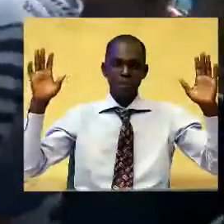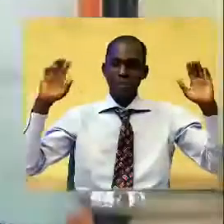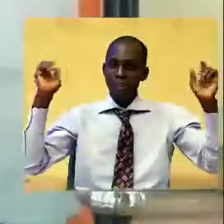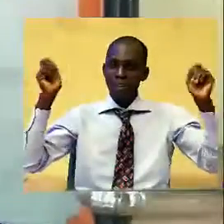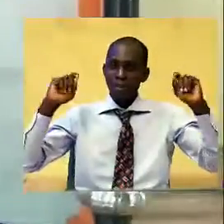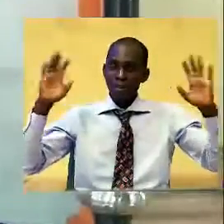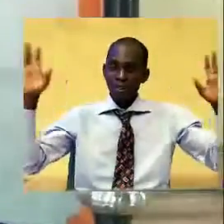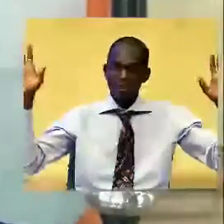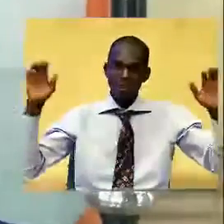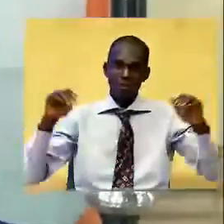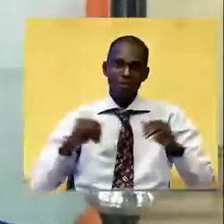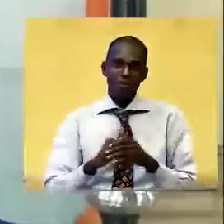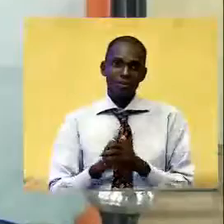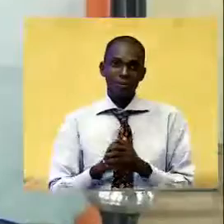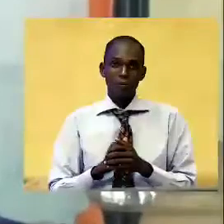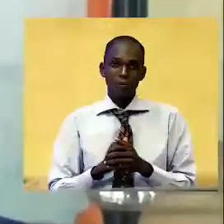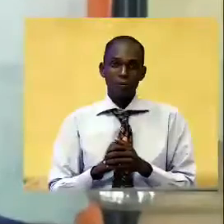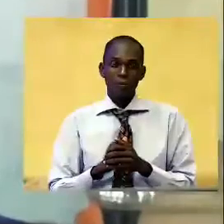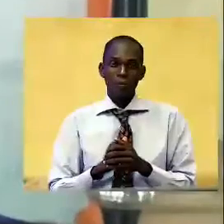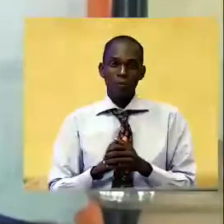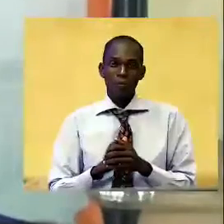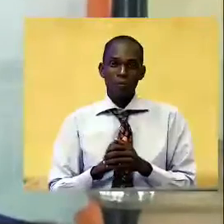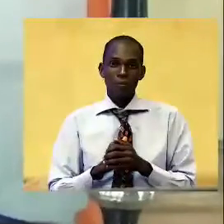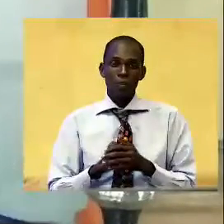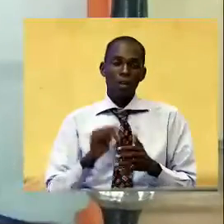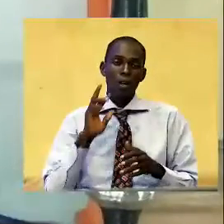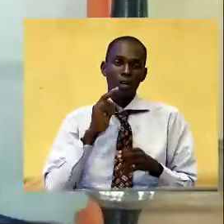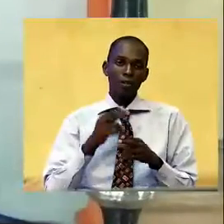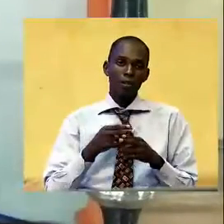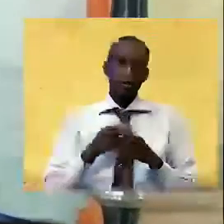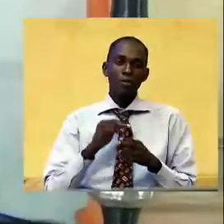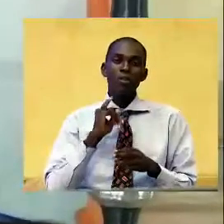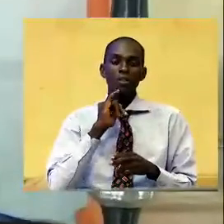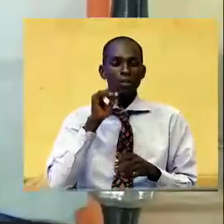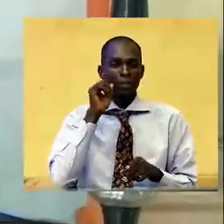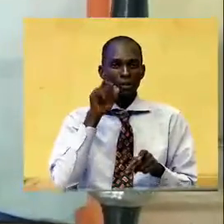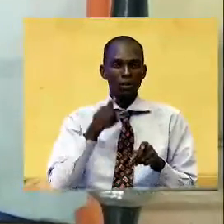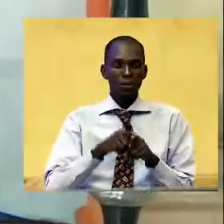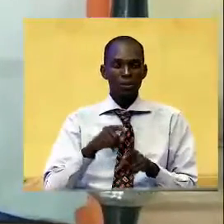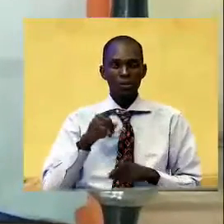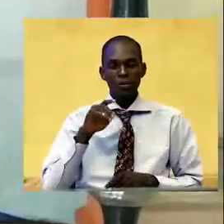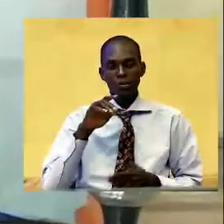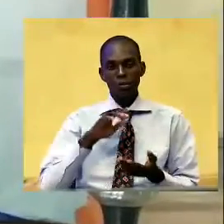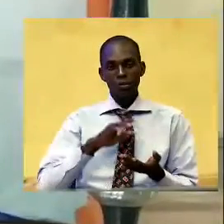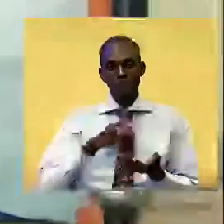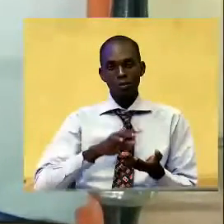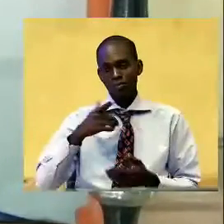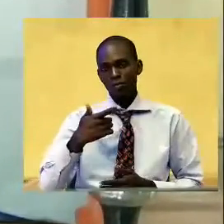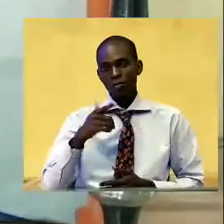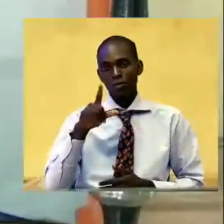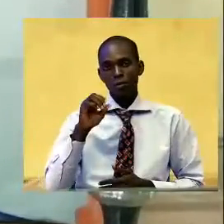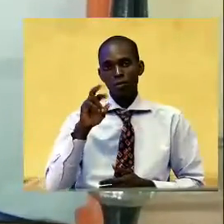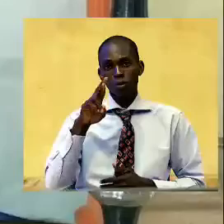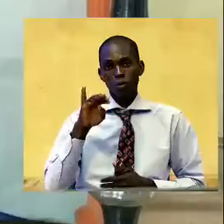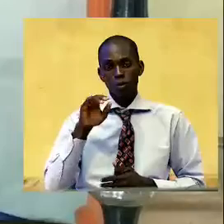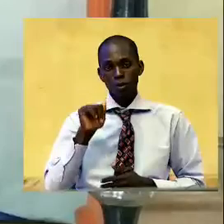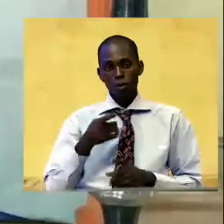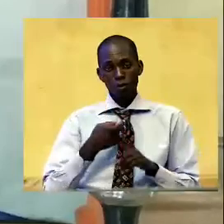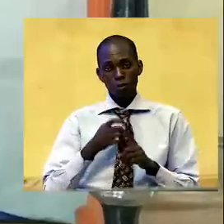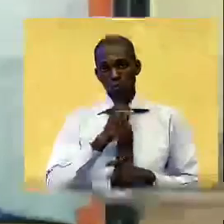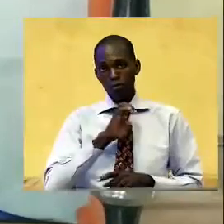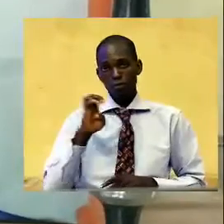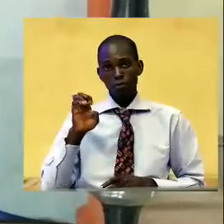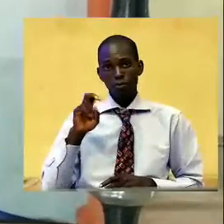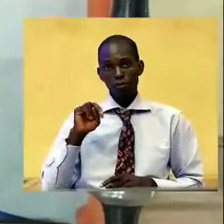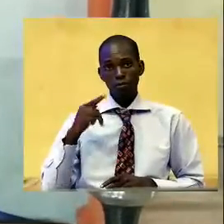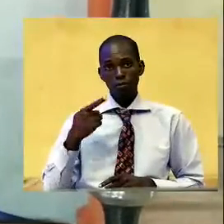Praise the Lord! Hallelujah! I am Honorable Sister Gloria Ede is